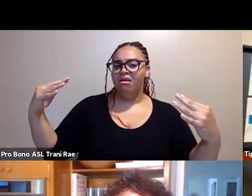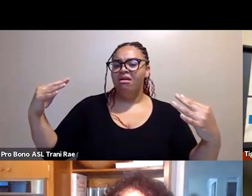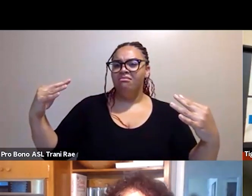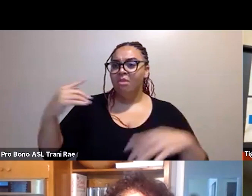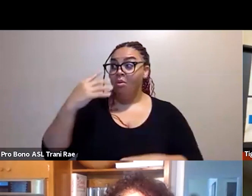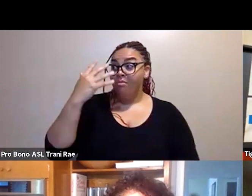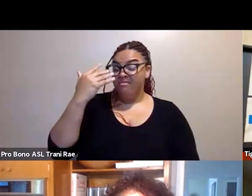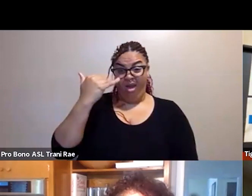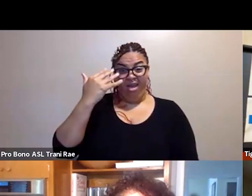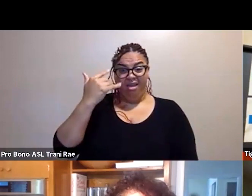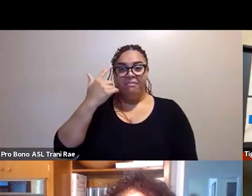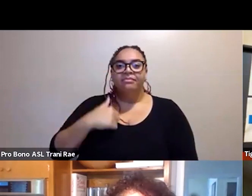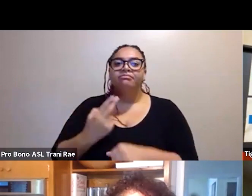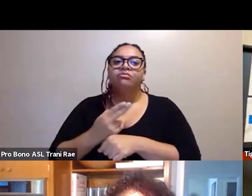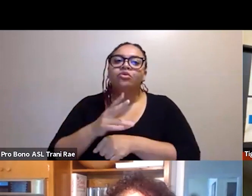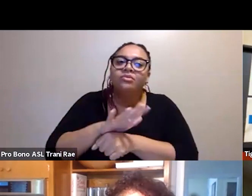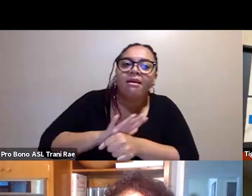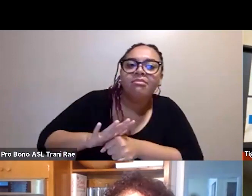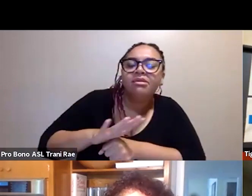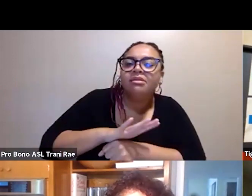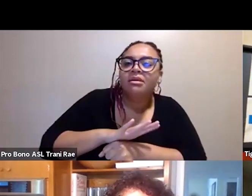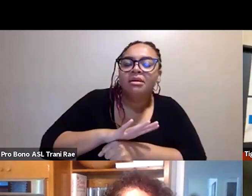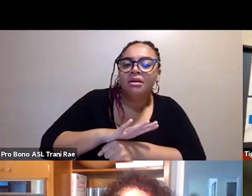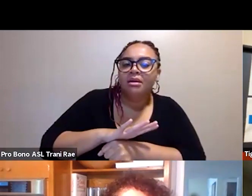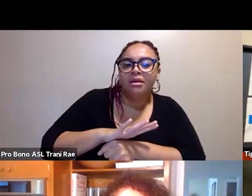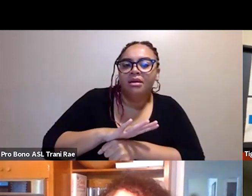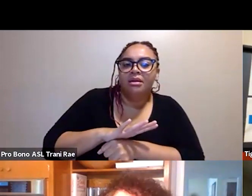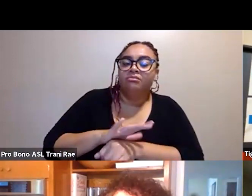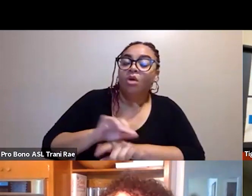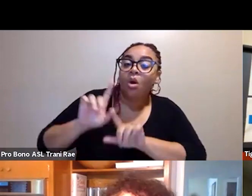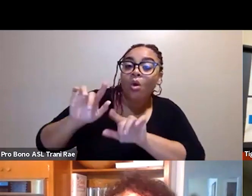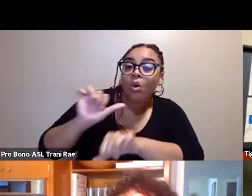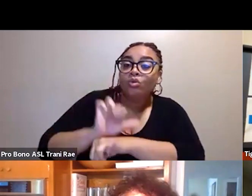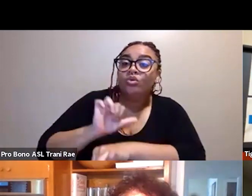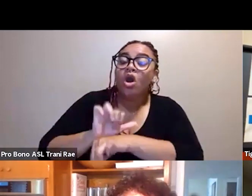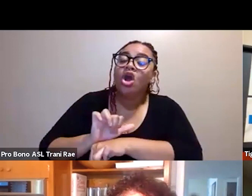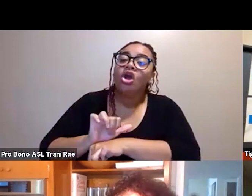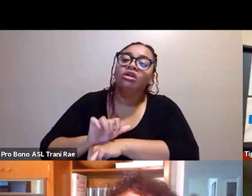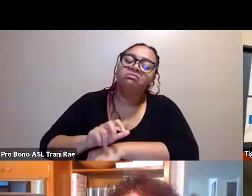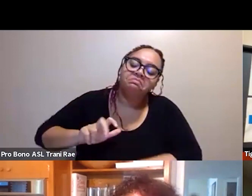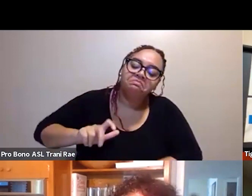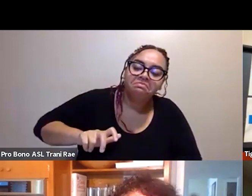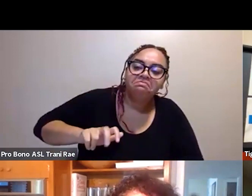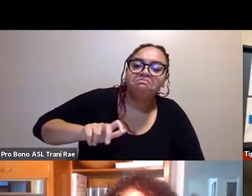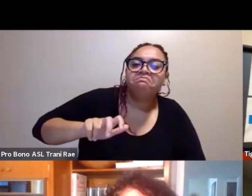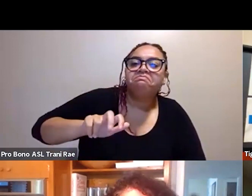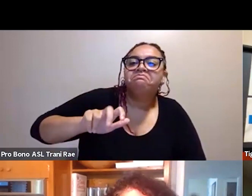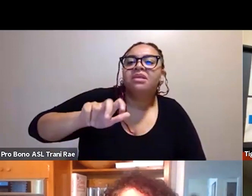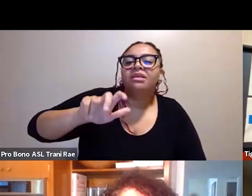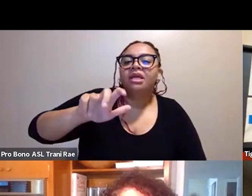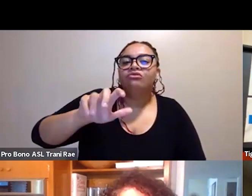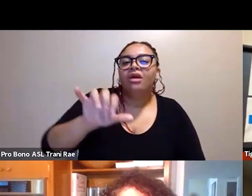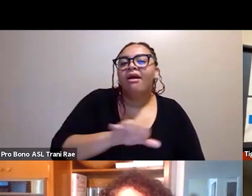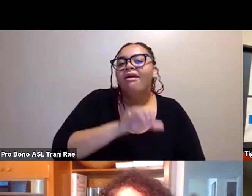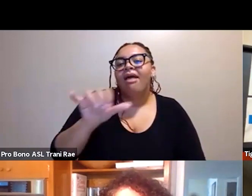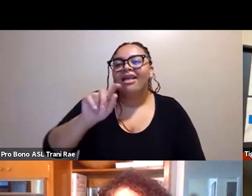much room in the seat. Get to work and climb the stairs like a tank rolling up